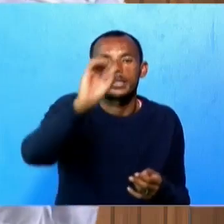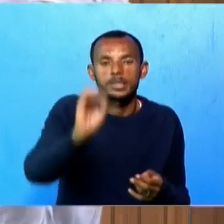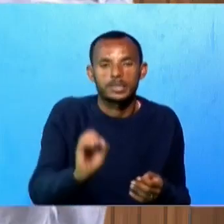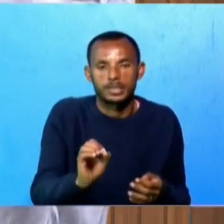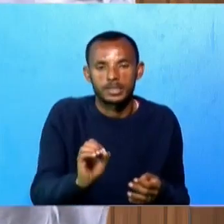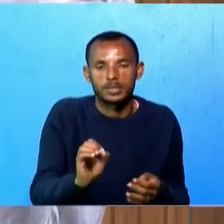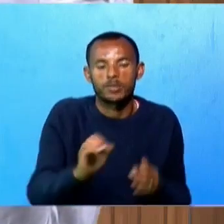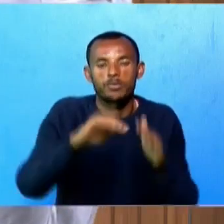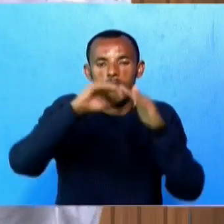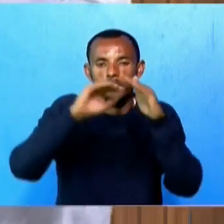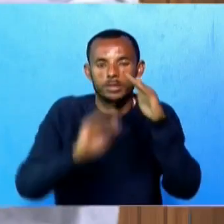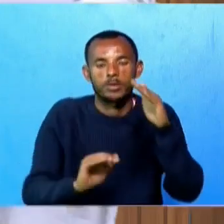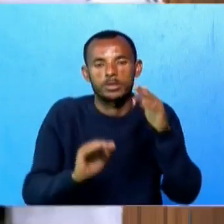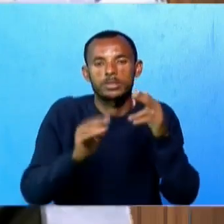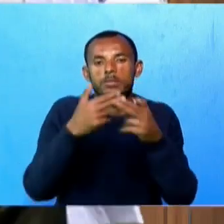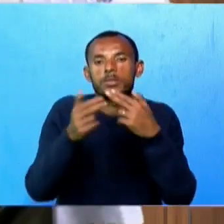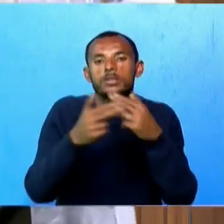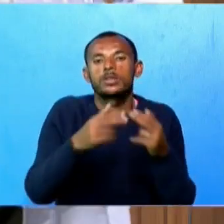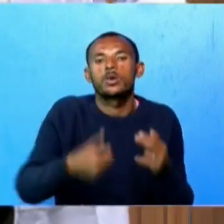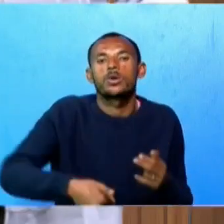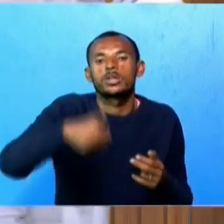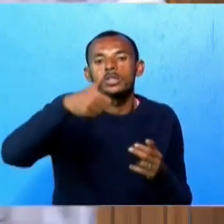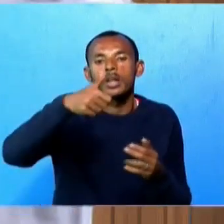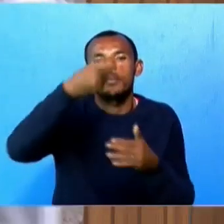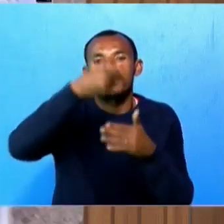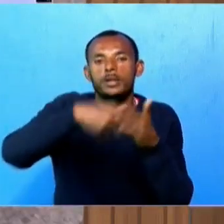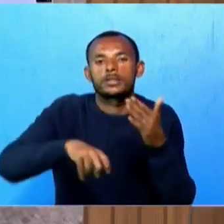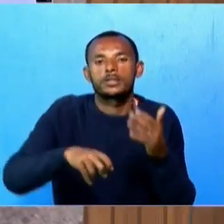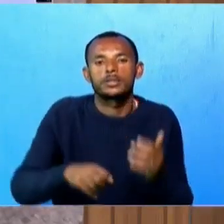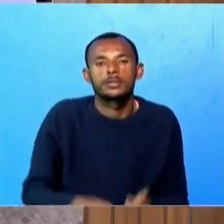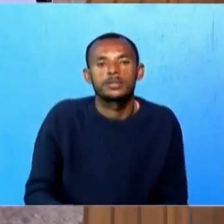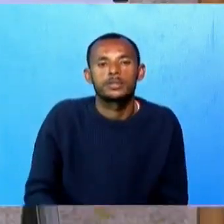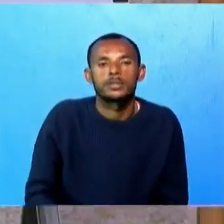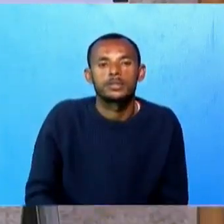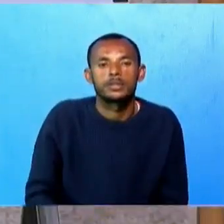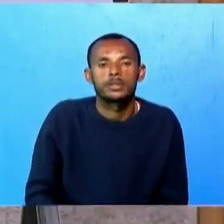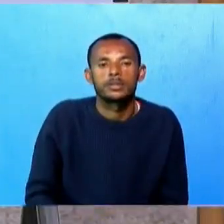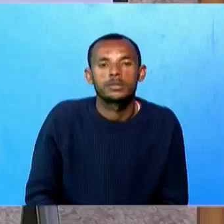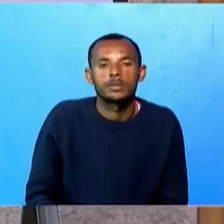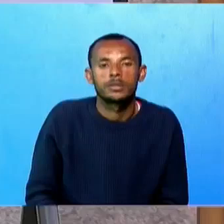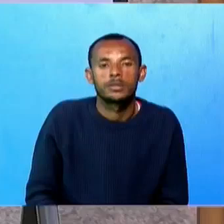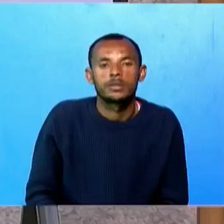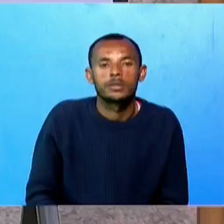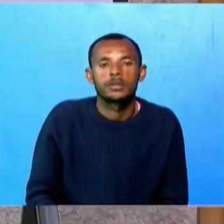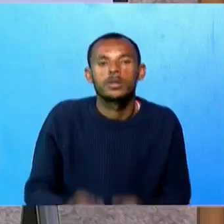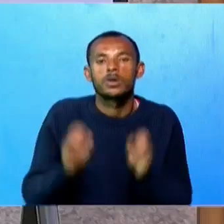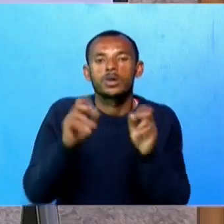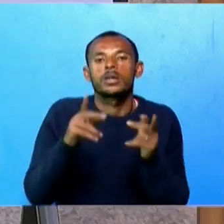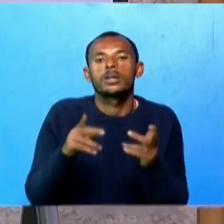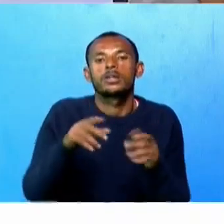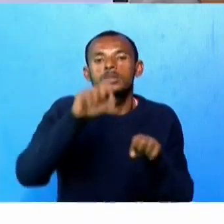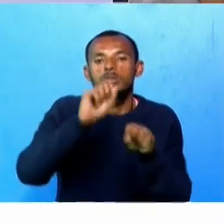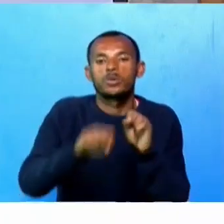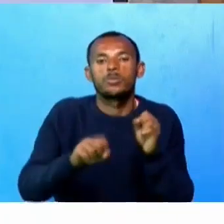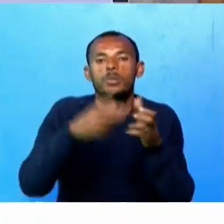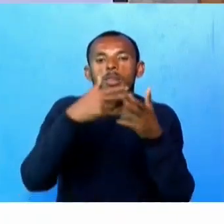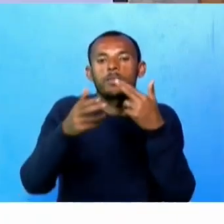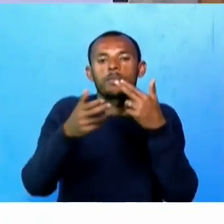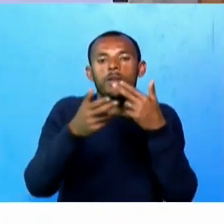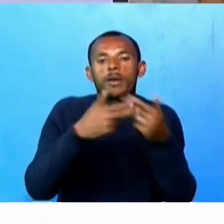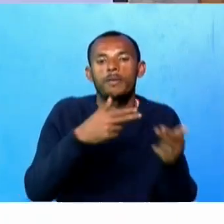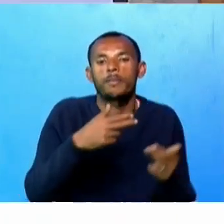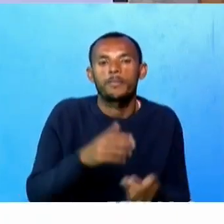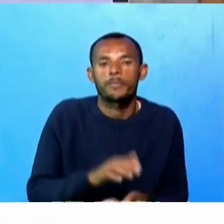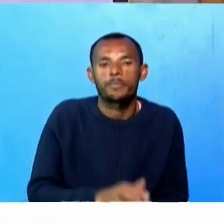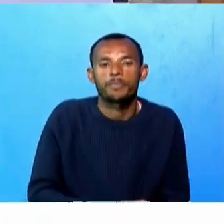of discount by the original price of the item, okay? So multiply